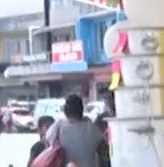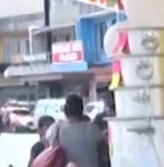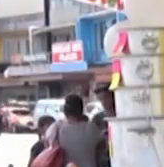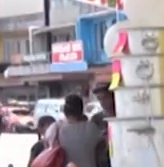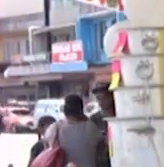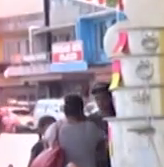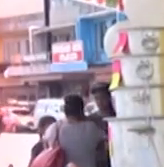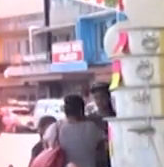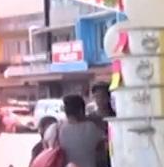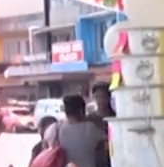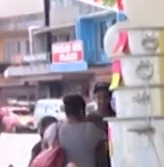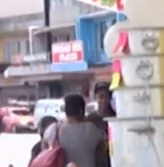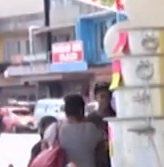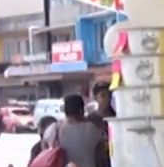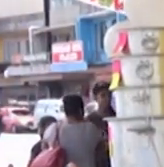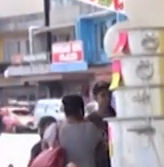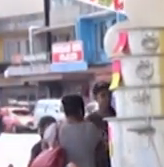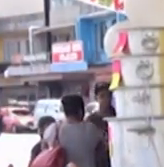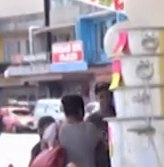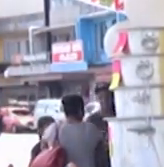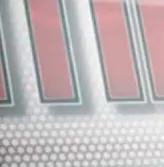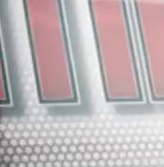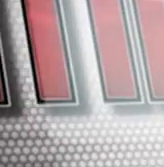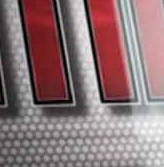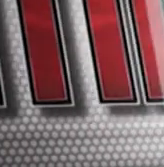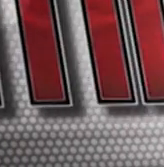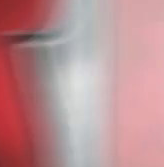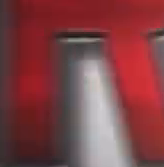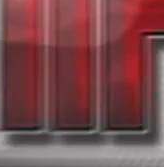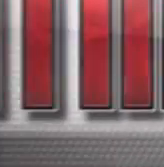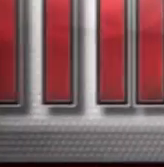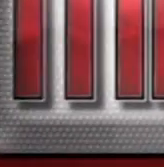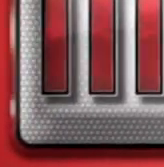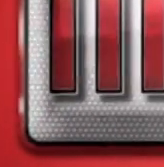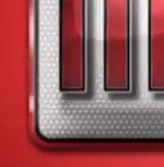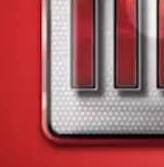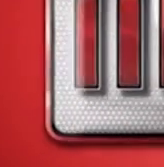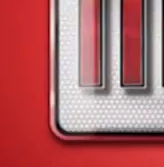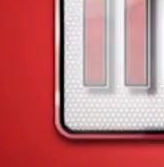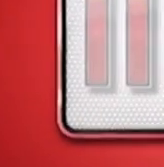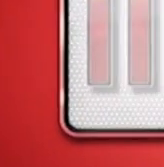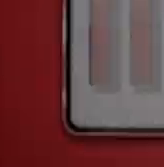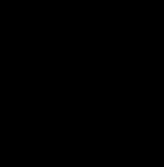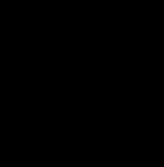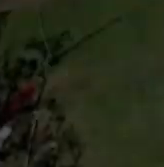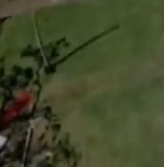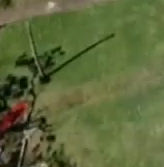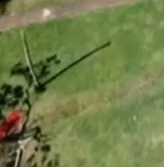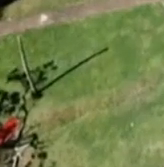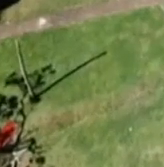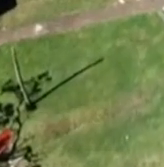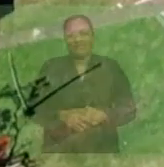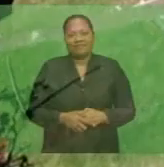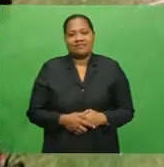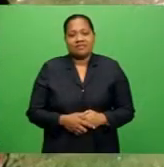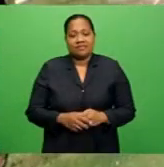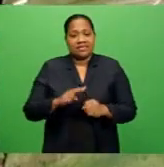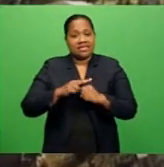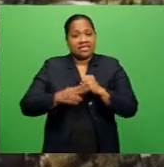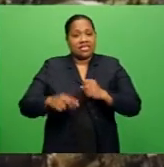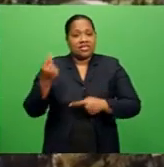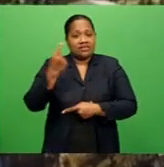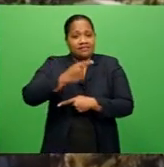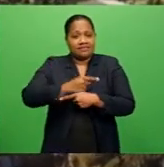And I'm from Karavi. And Mirchi FM, it's hot. Mirchi FM, it's hot. In the news